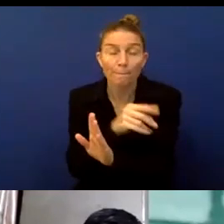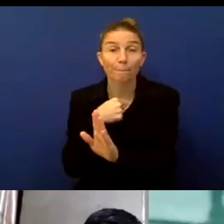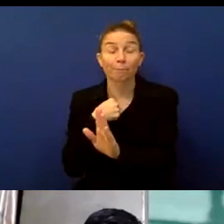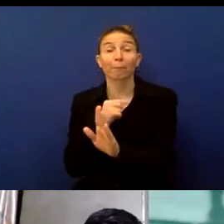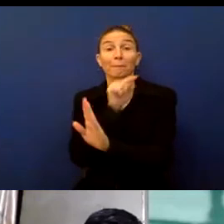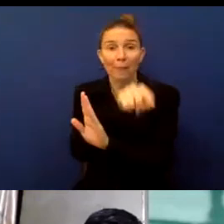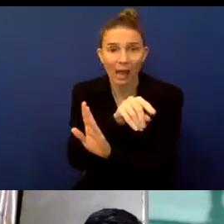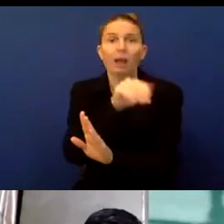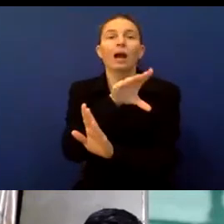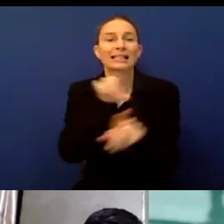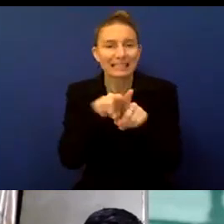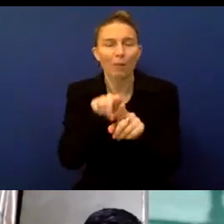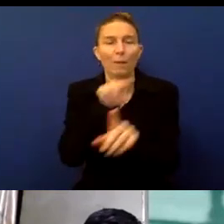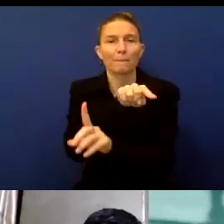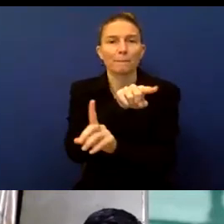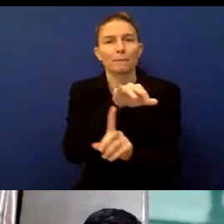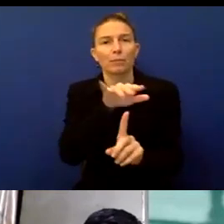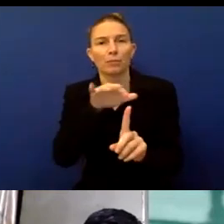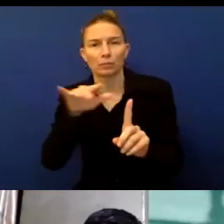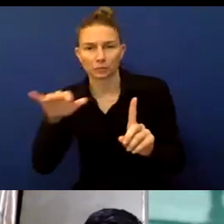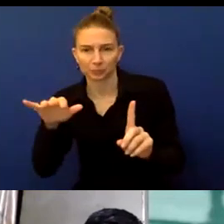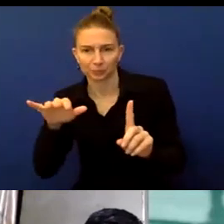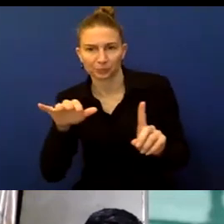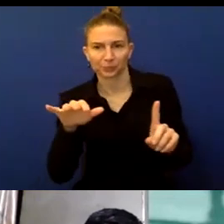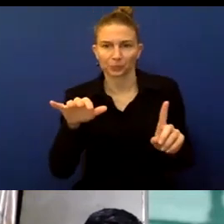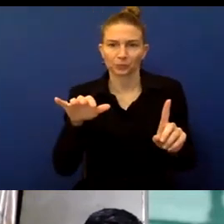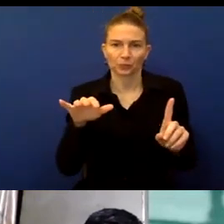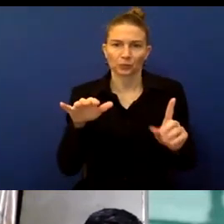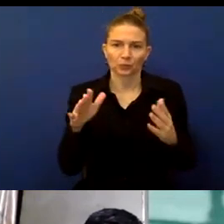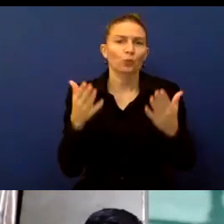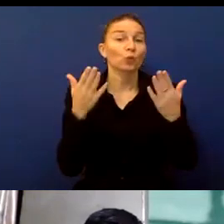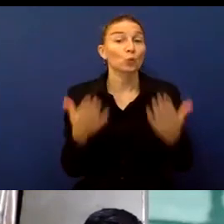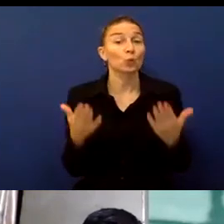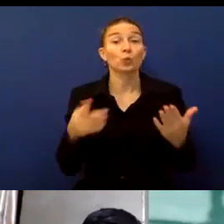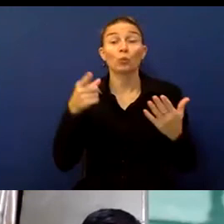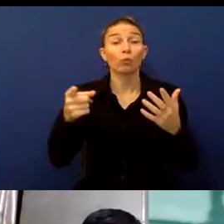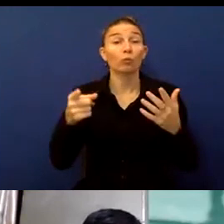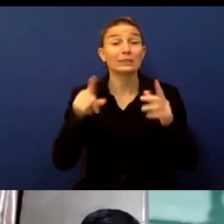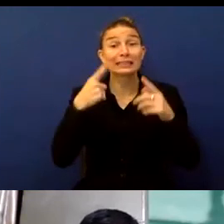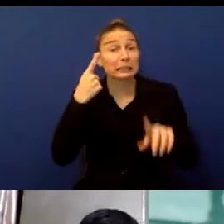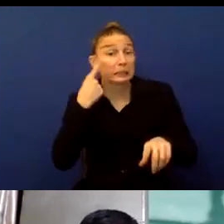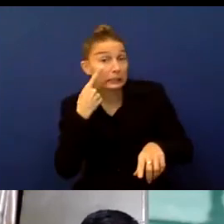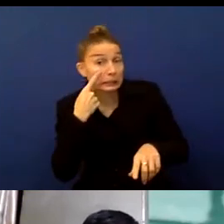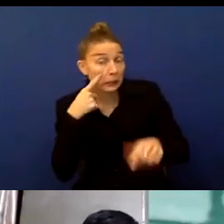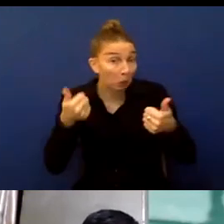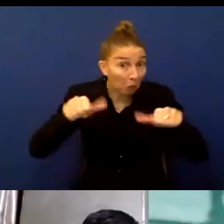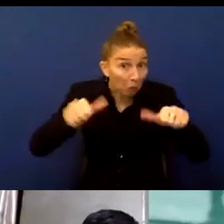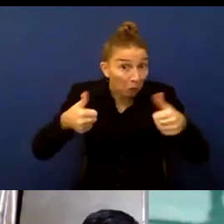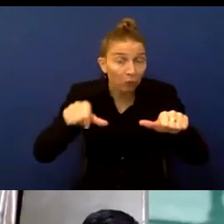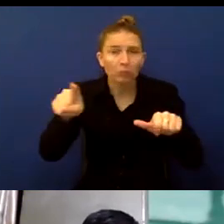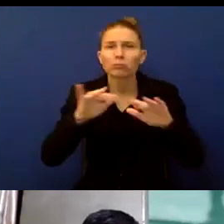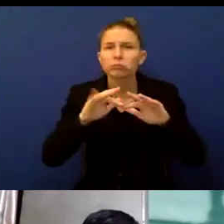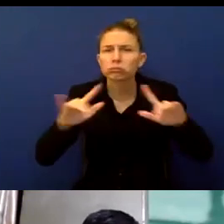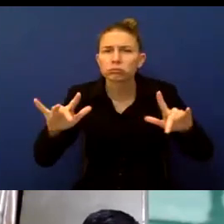survey platform. We're working with a diverse group of persons with disabilities from different